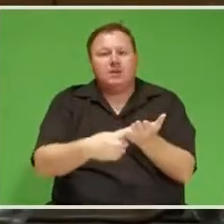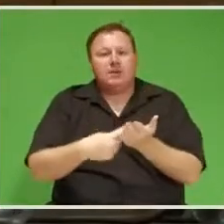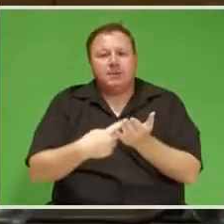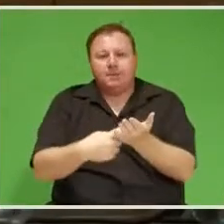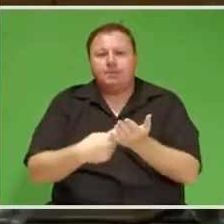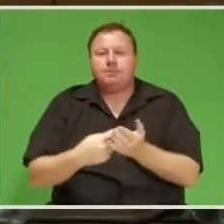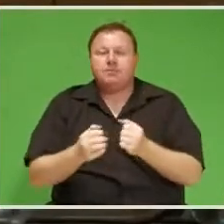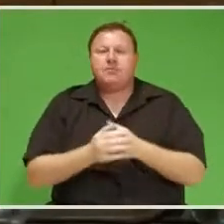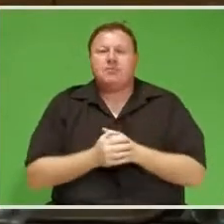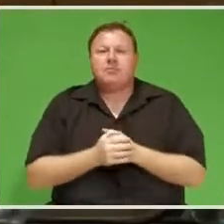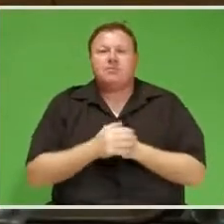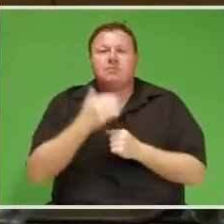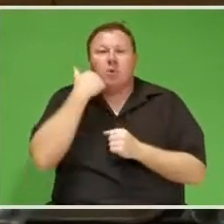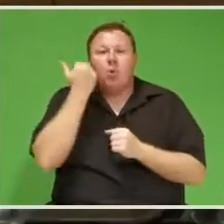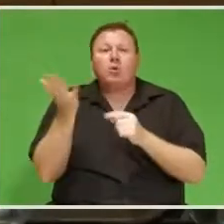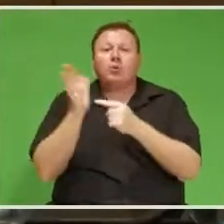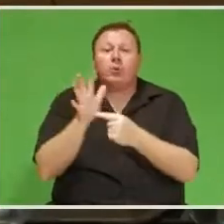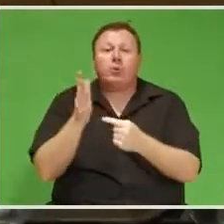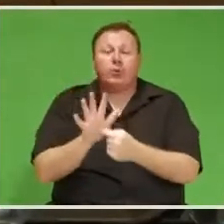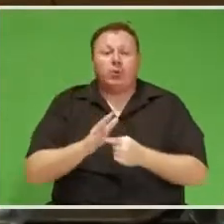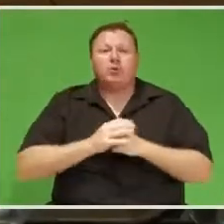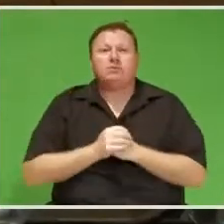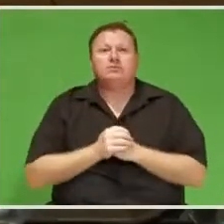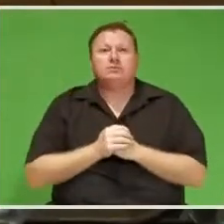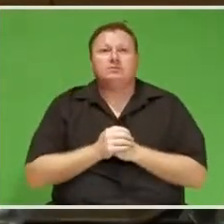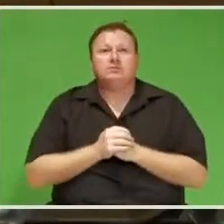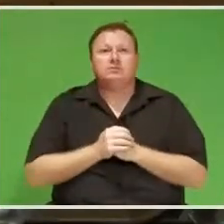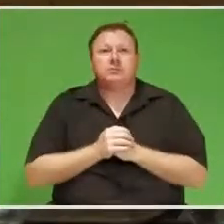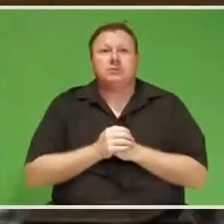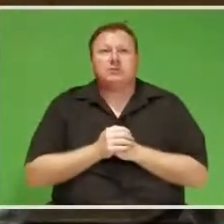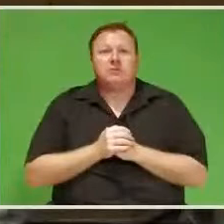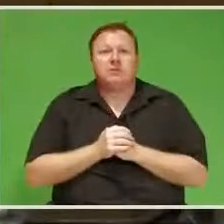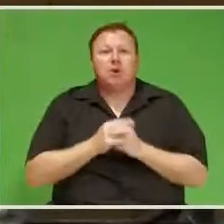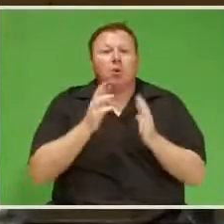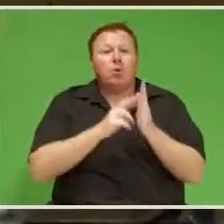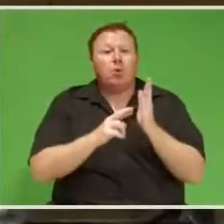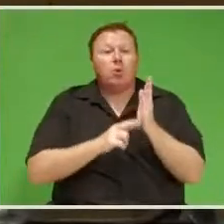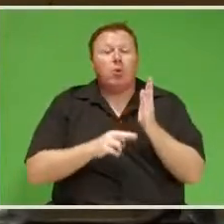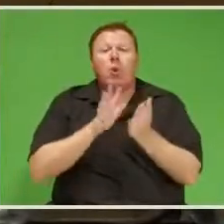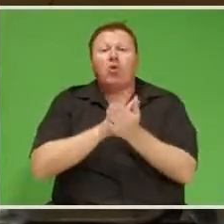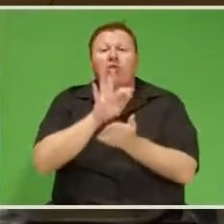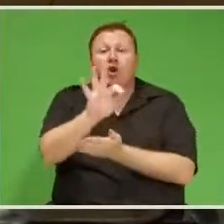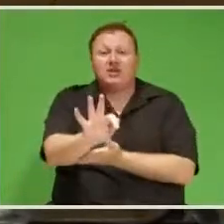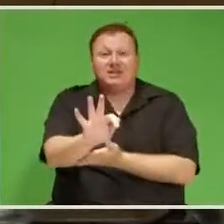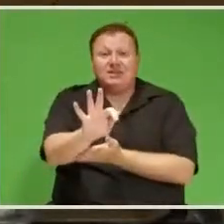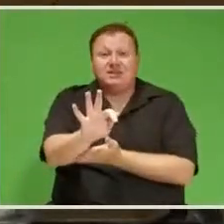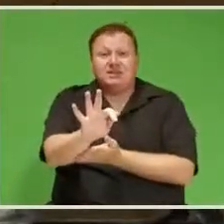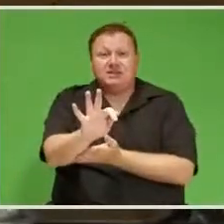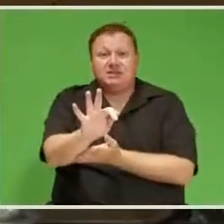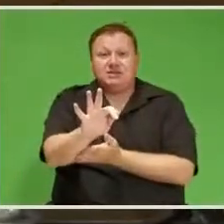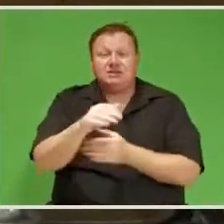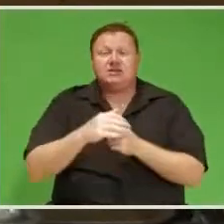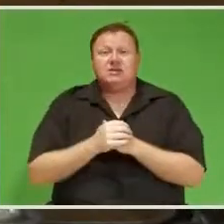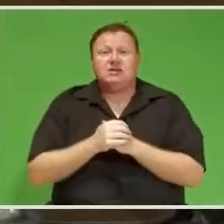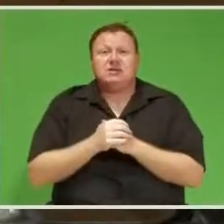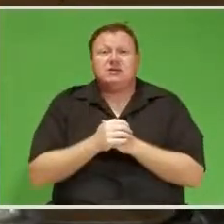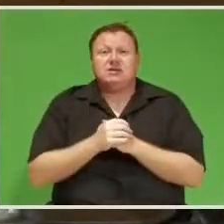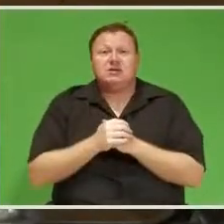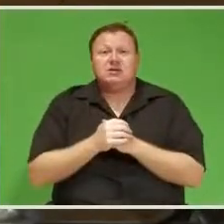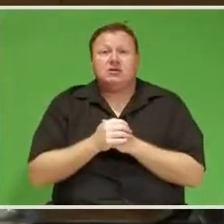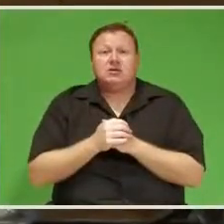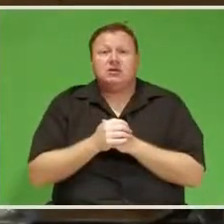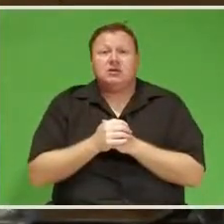honorable members. Rule 13 provides that an assembly or council